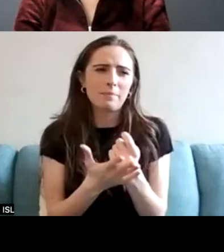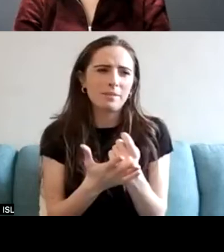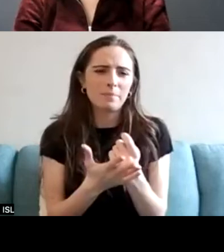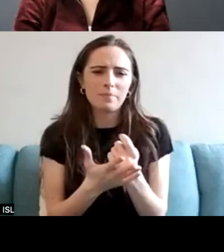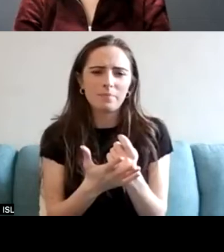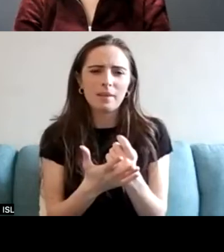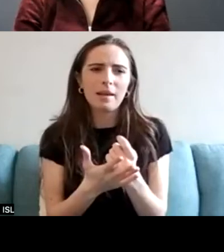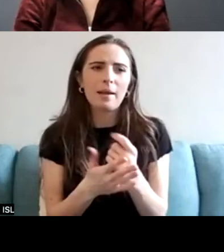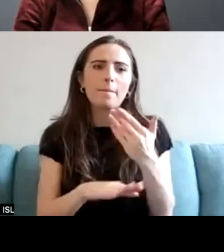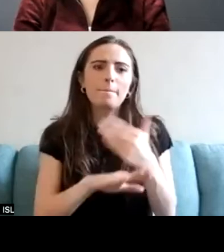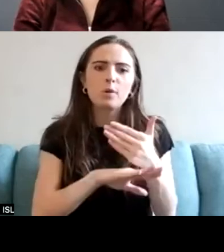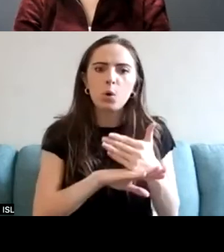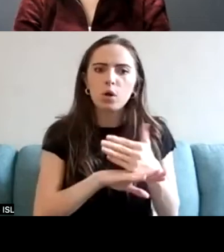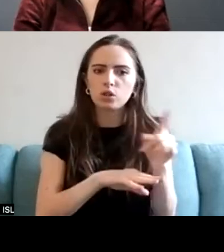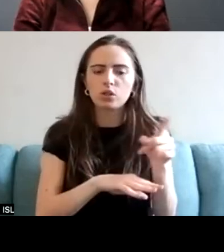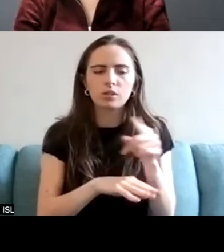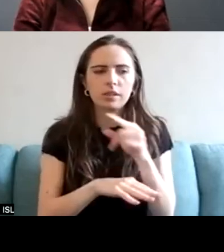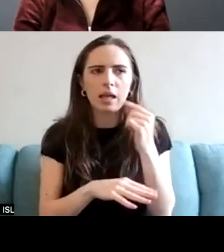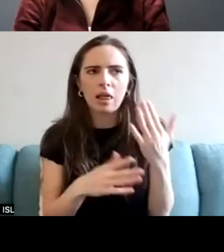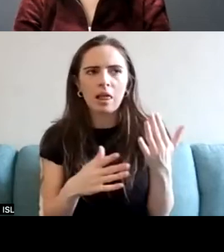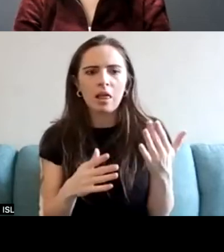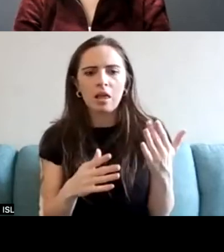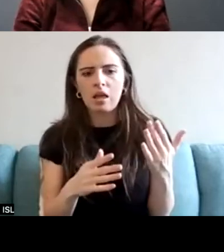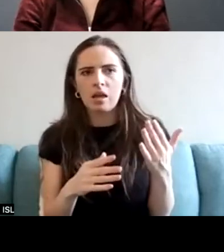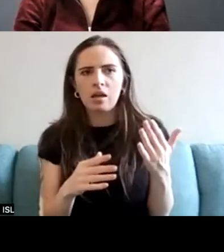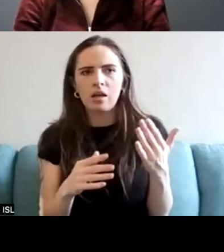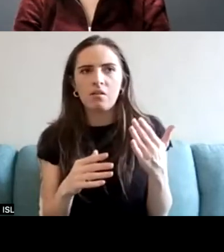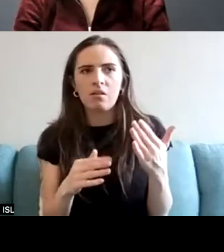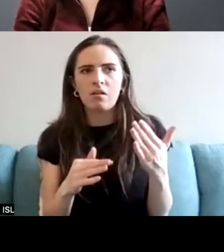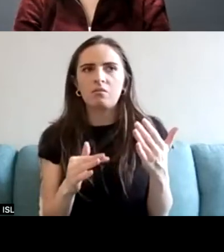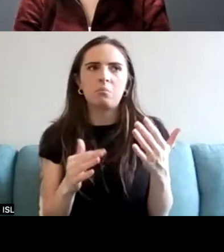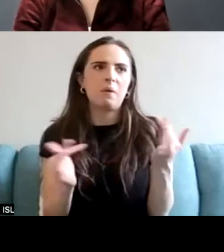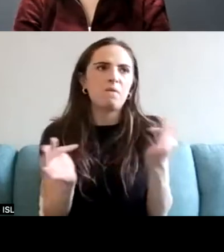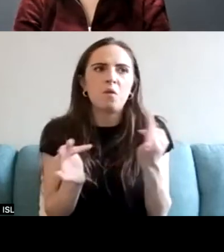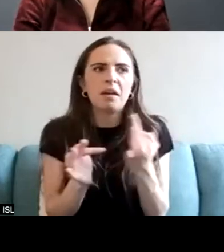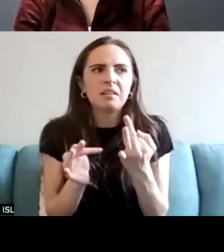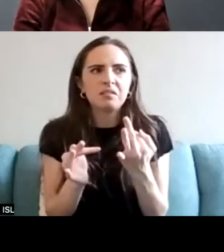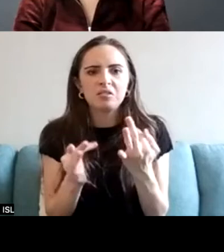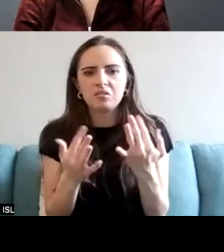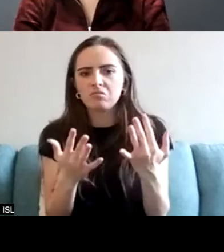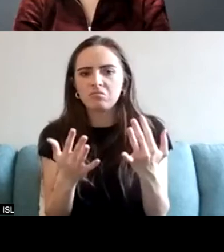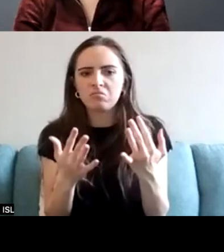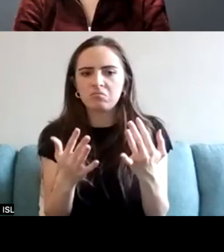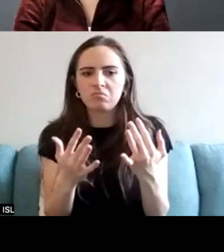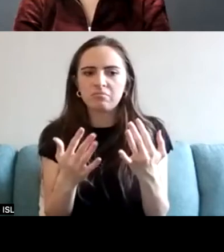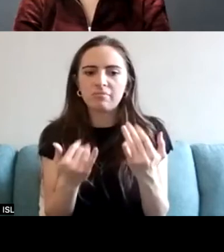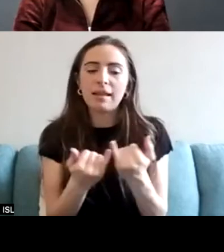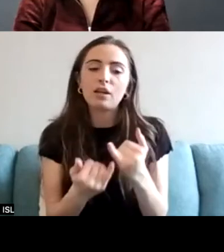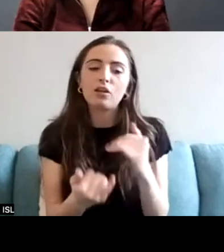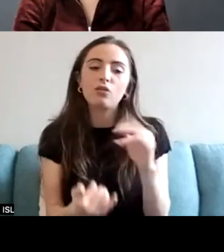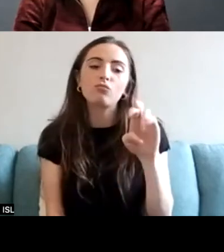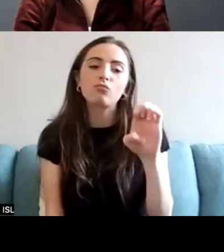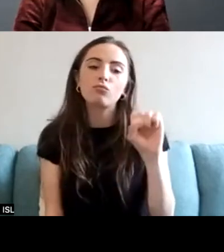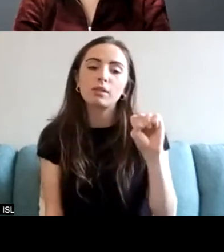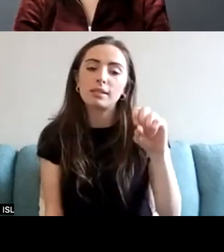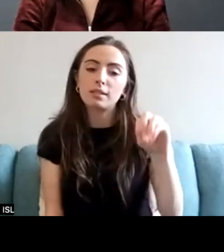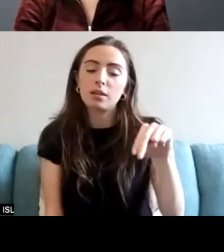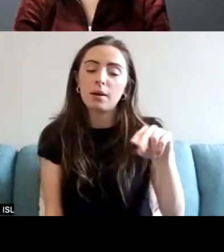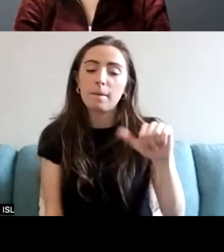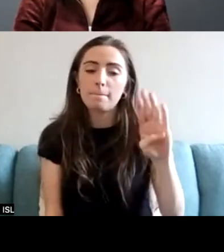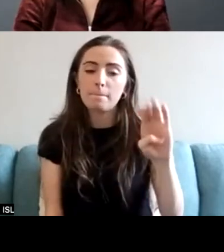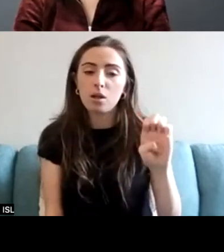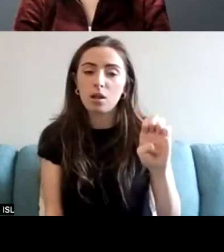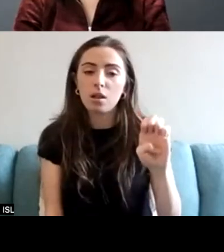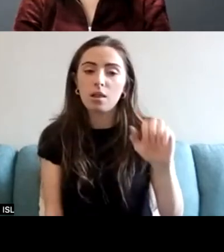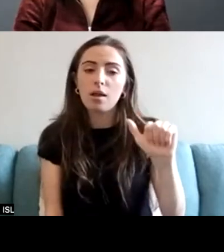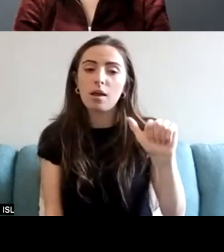from employers that they might have a fear that, you know, reasonable accommodations in any way might, you